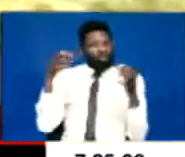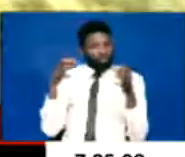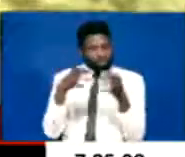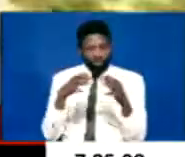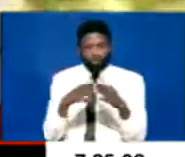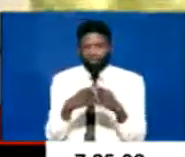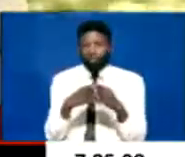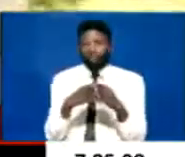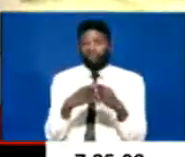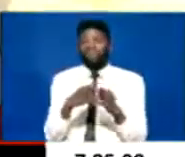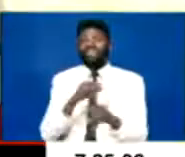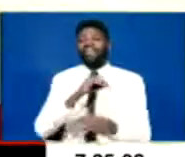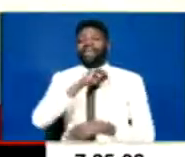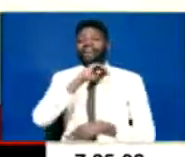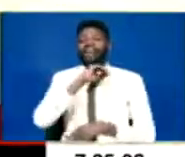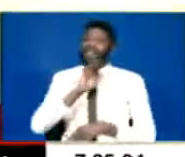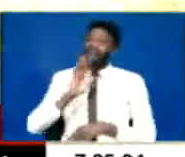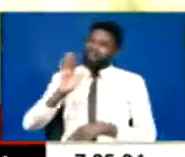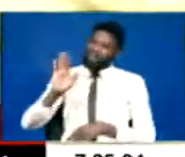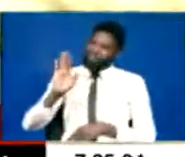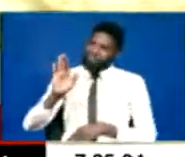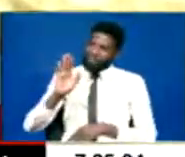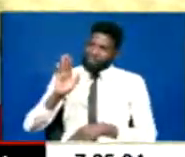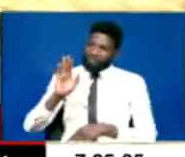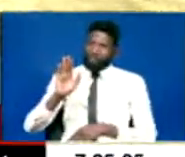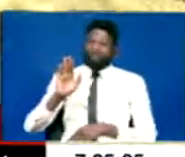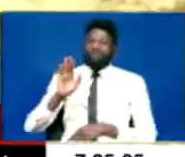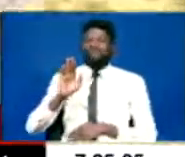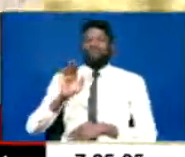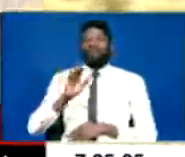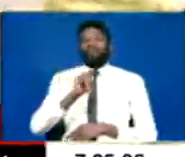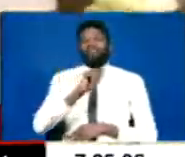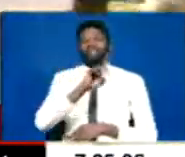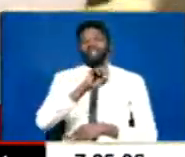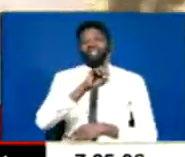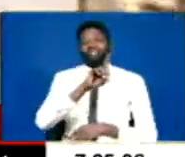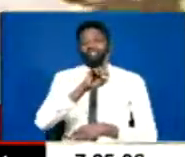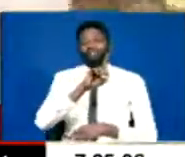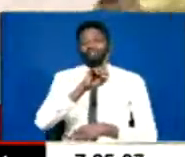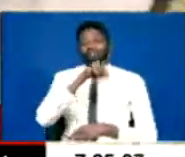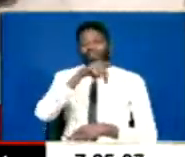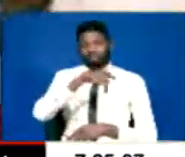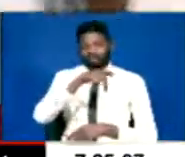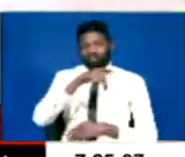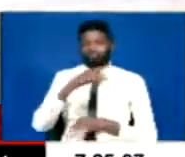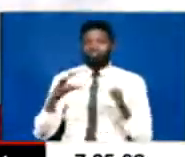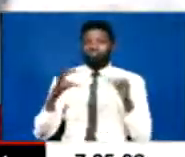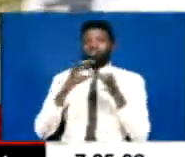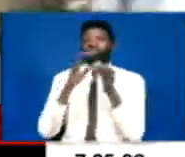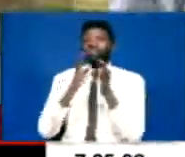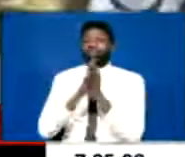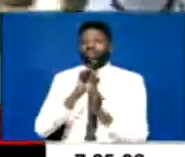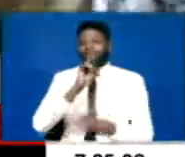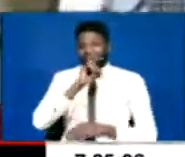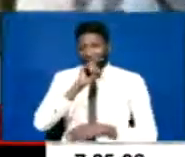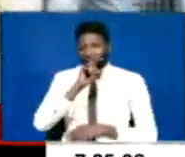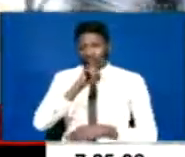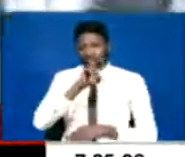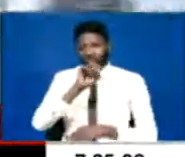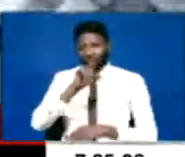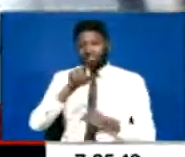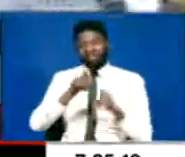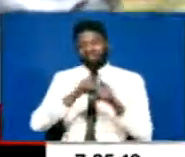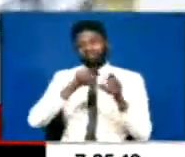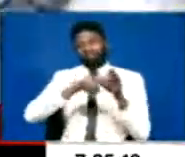Raila Odinga, whose National Democratic Party had merged with KANU in 2001, also left. They formed the Liberal